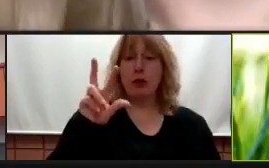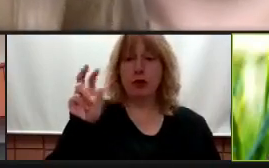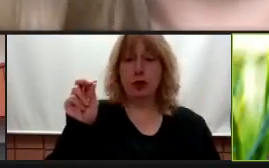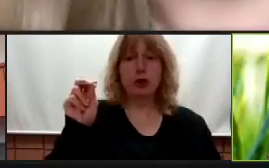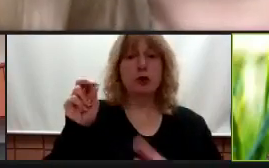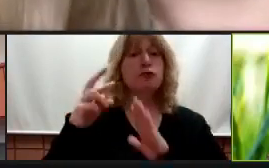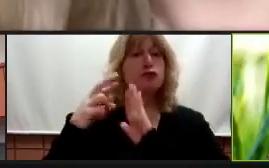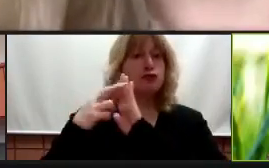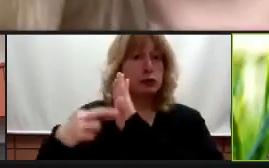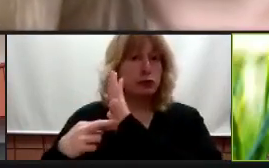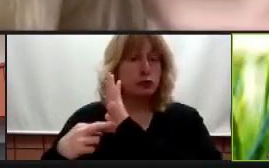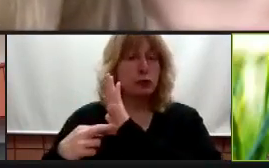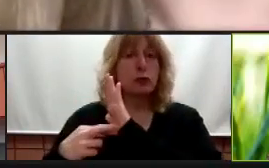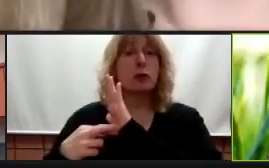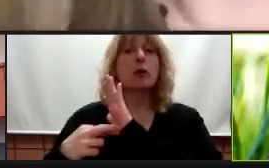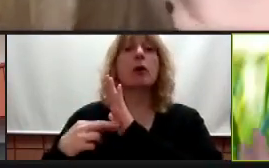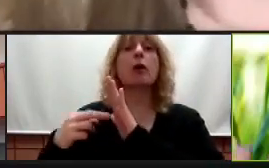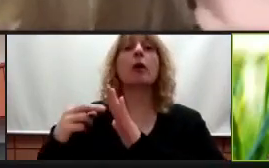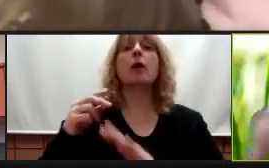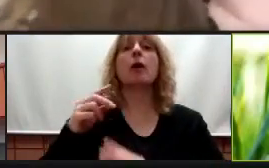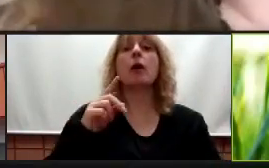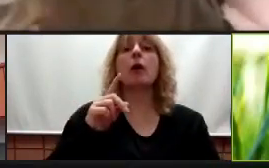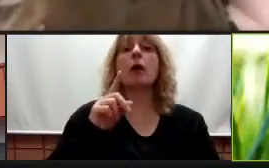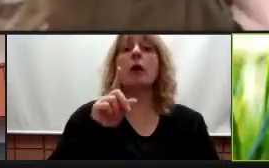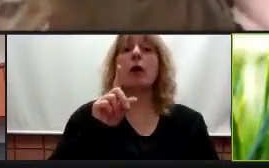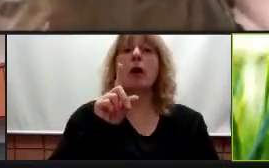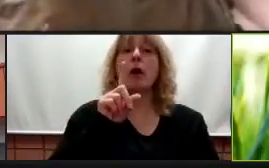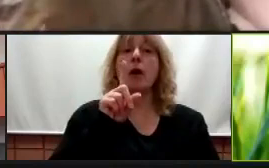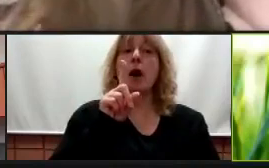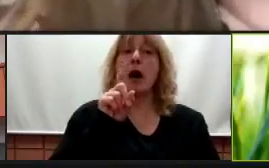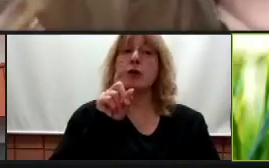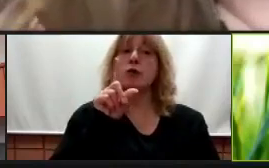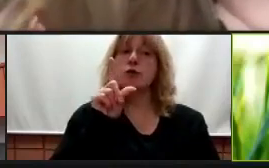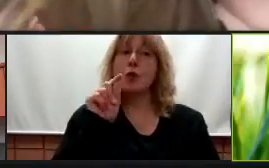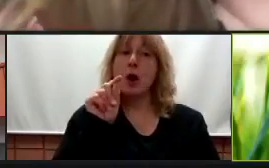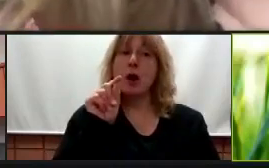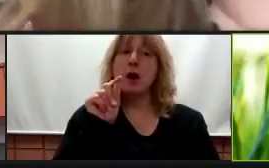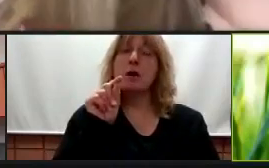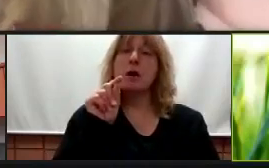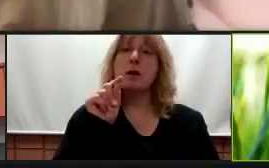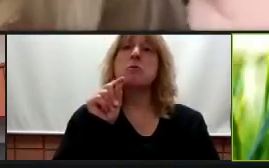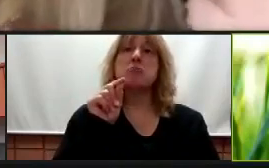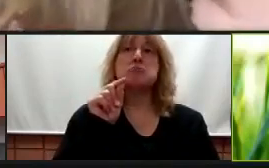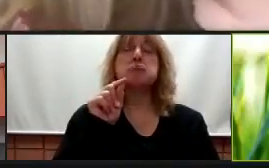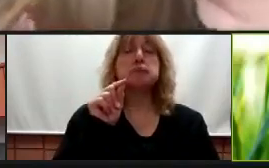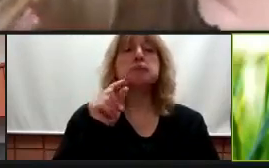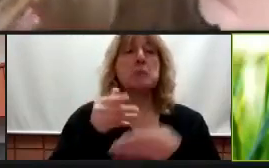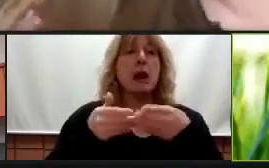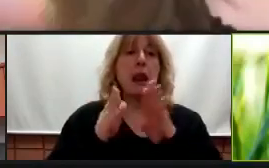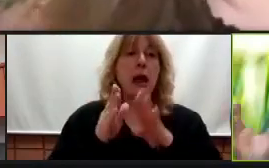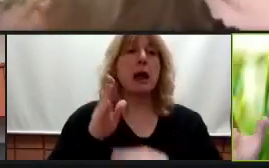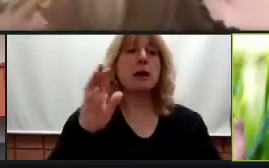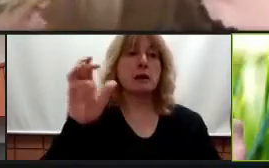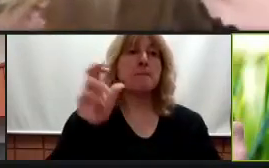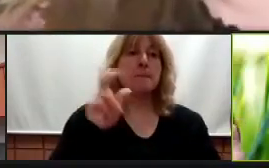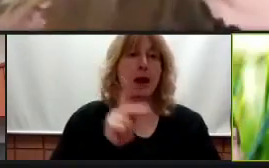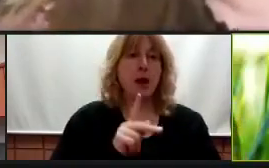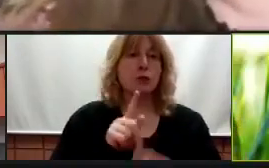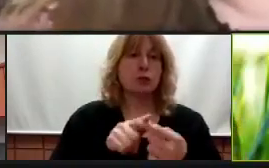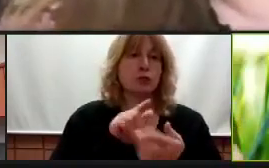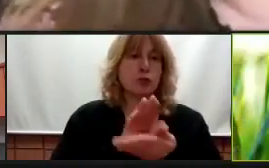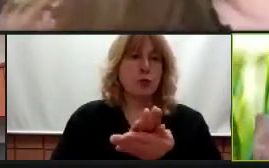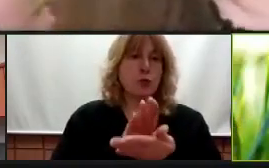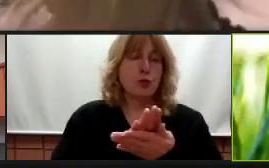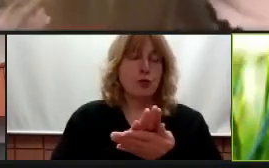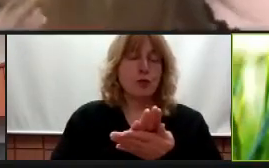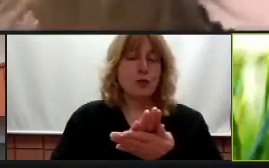approximately 120 parents opted for them to return to this school. And so actually right before this